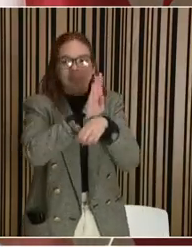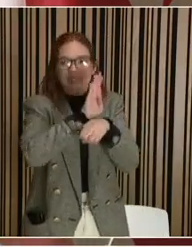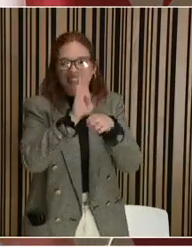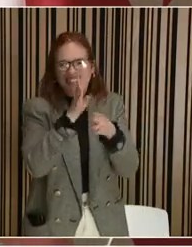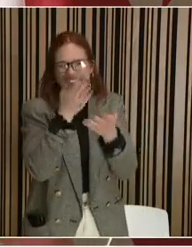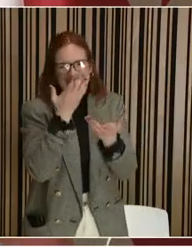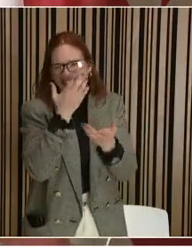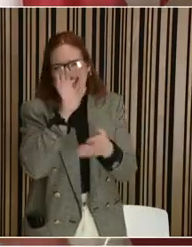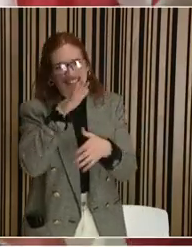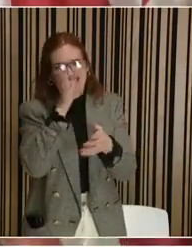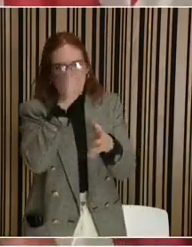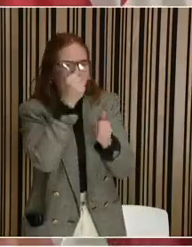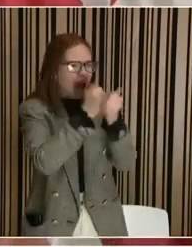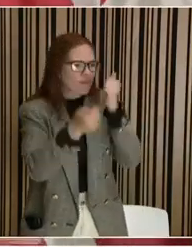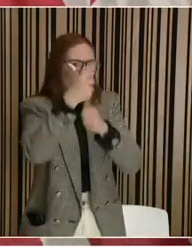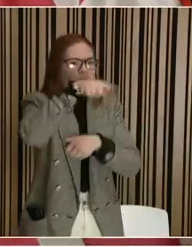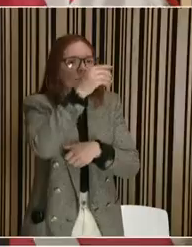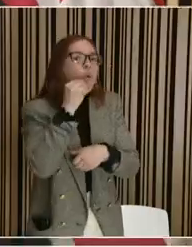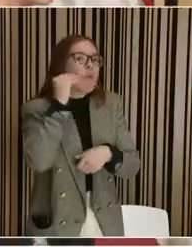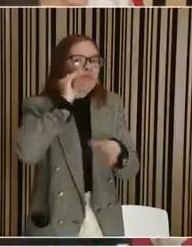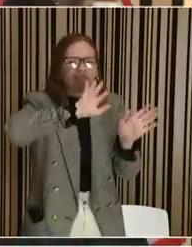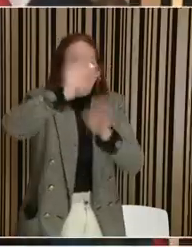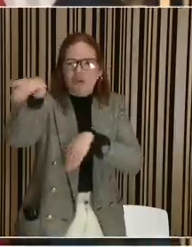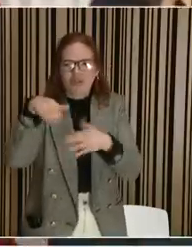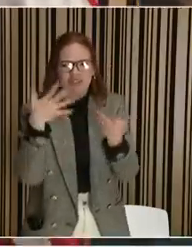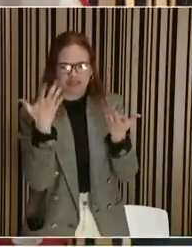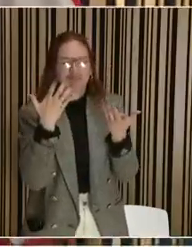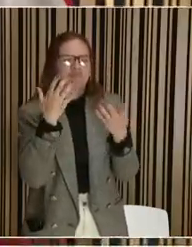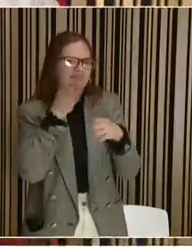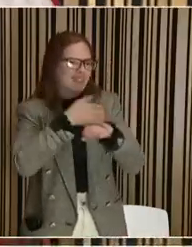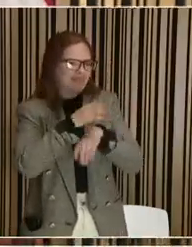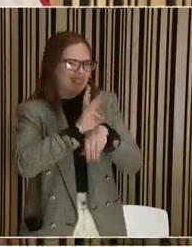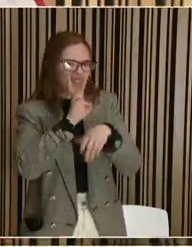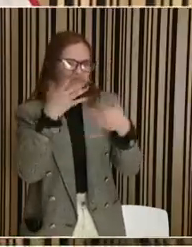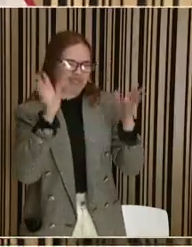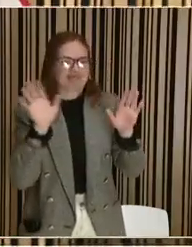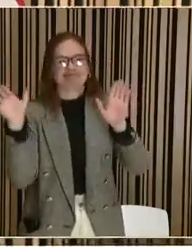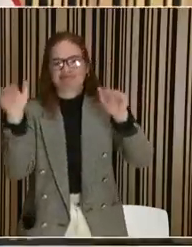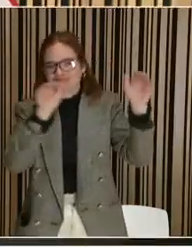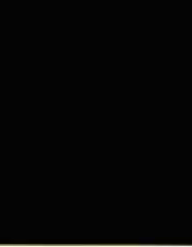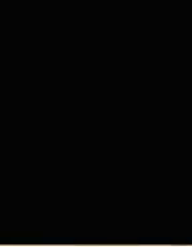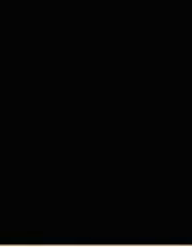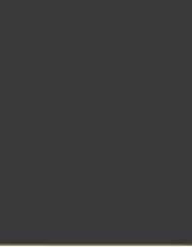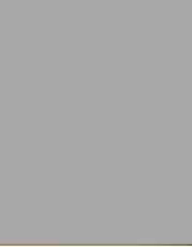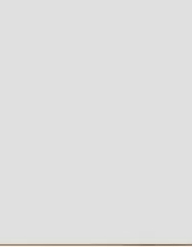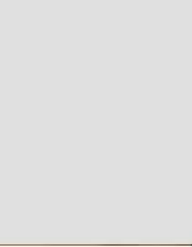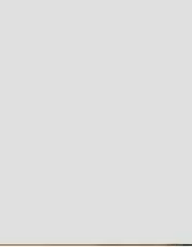Thank you. Thank you. So when I talk